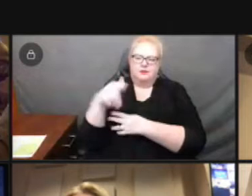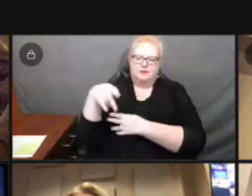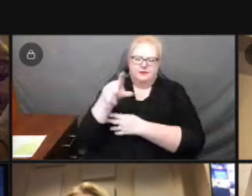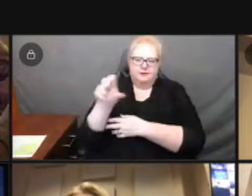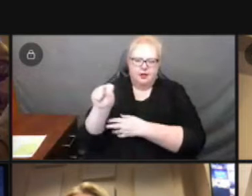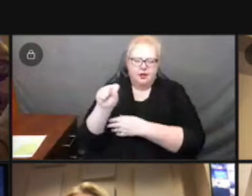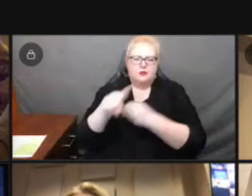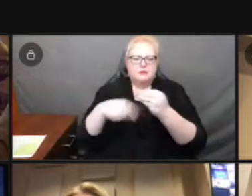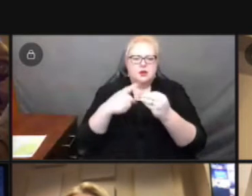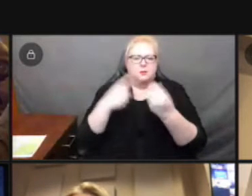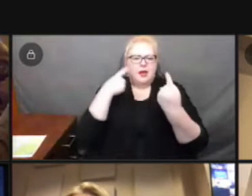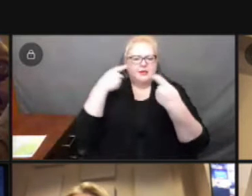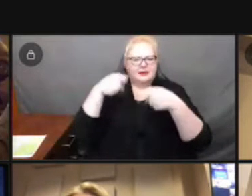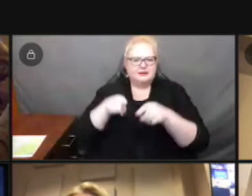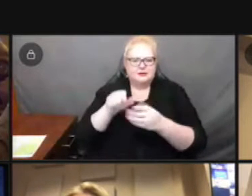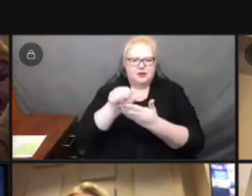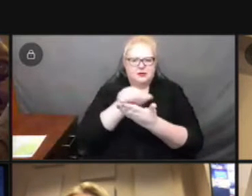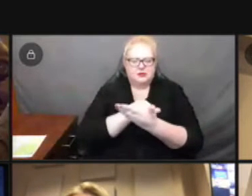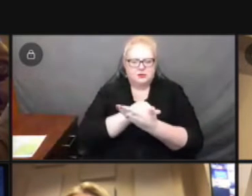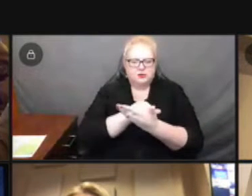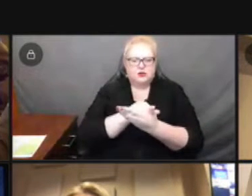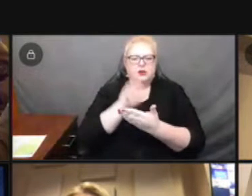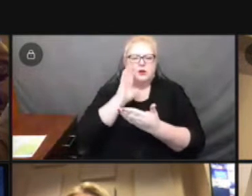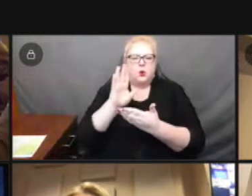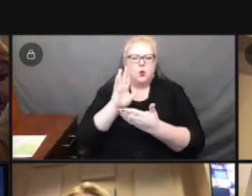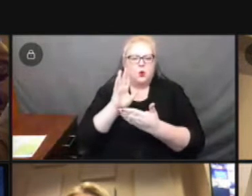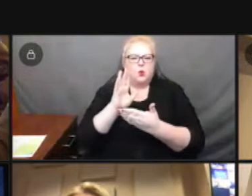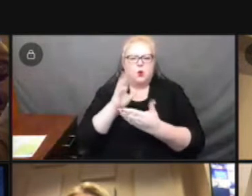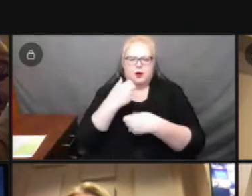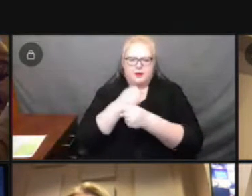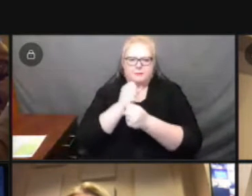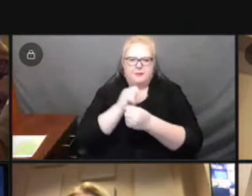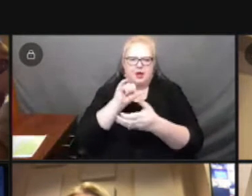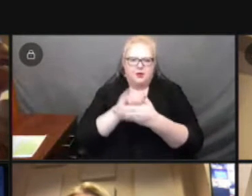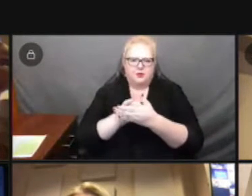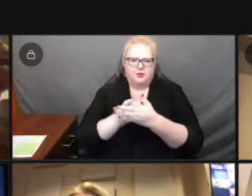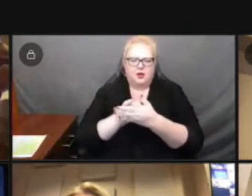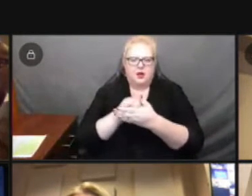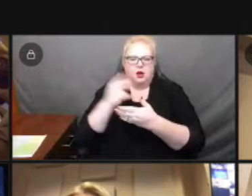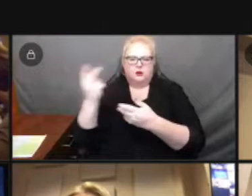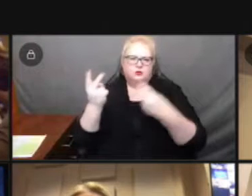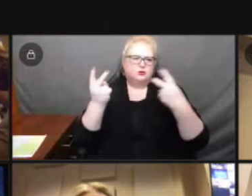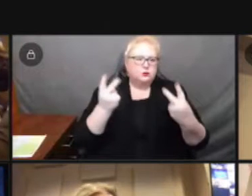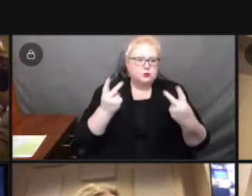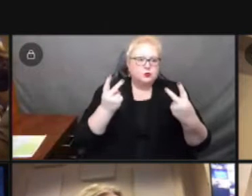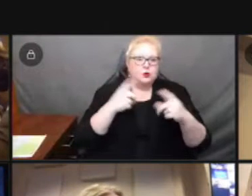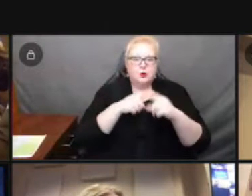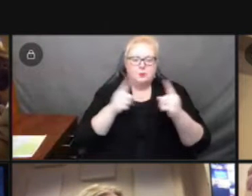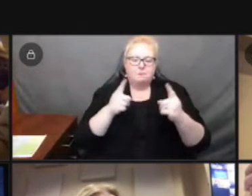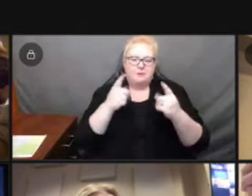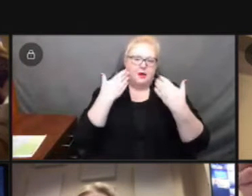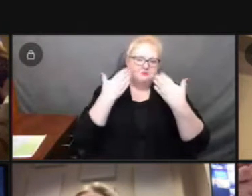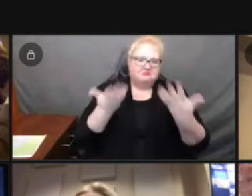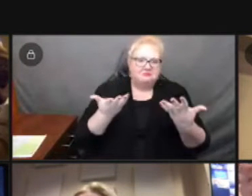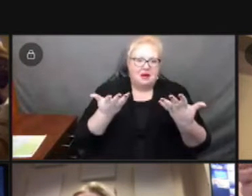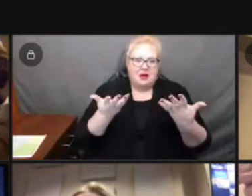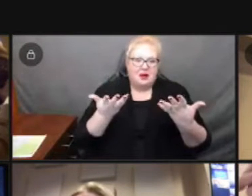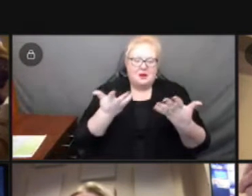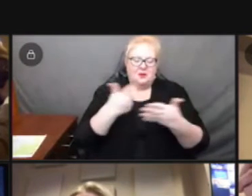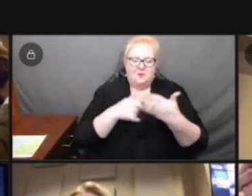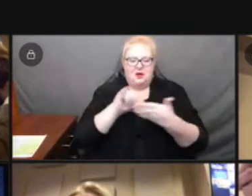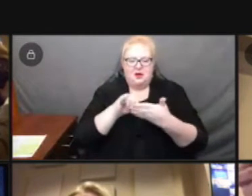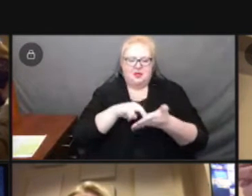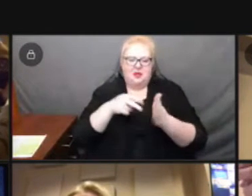made it 2-2 steel case death match. I don't know if that affected into your decision or not, but I think last